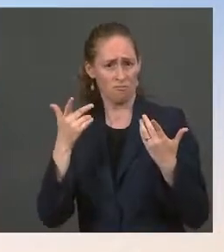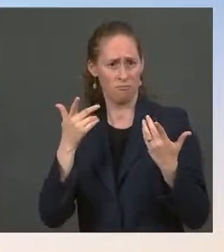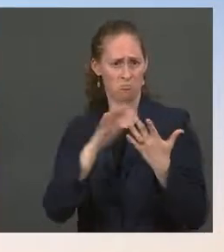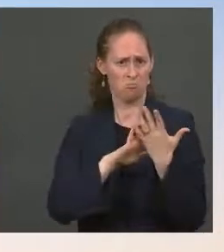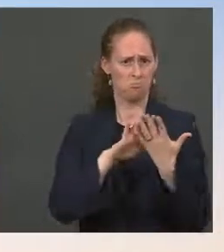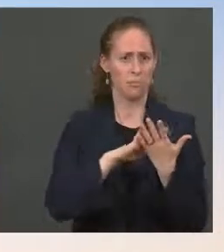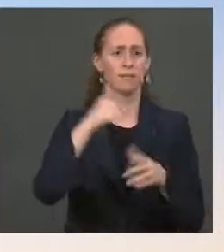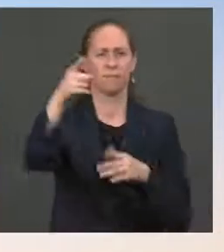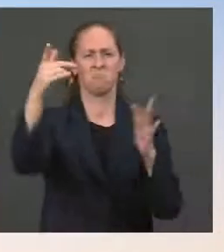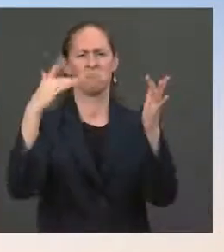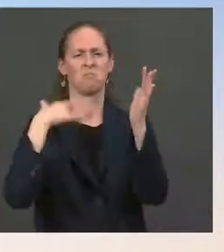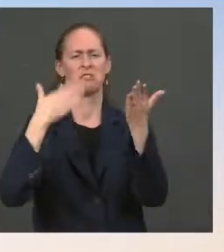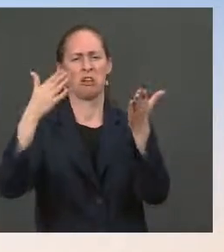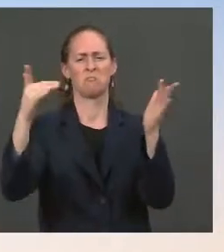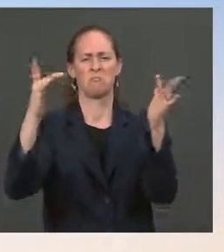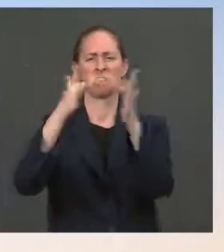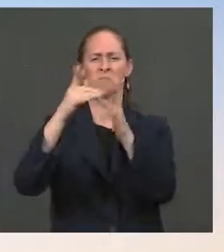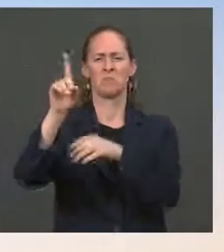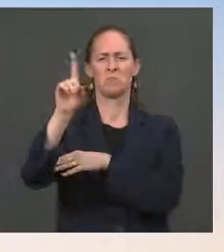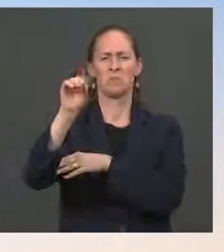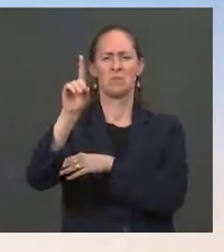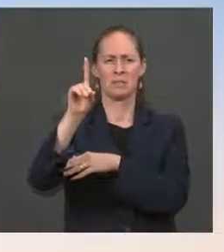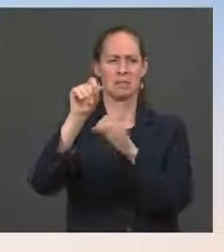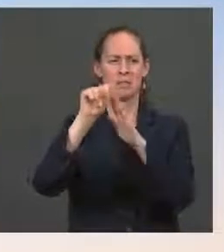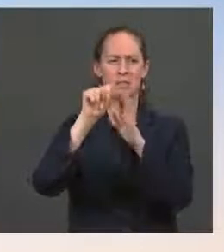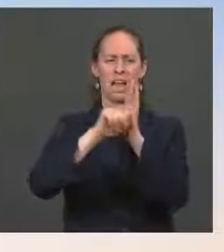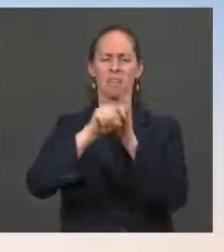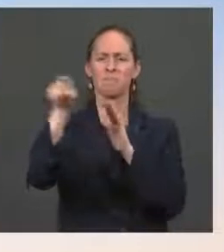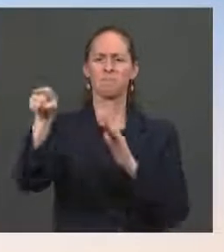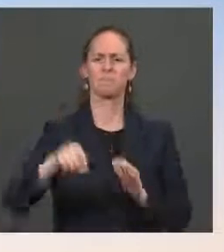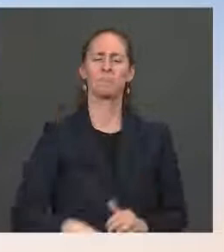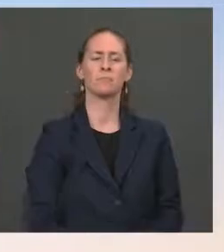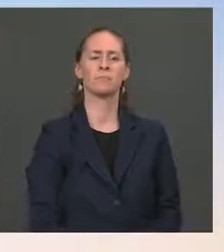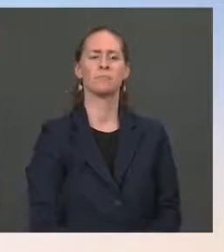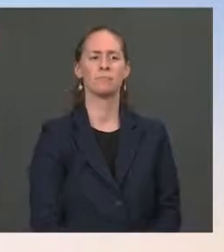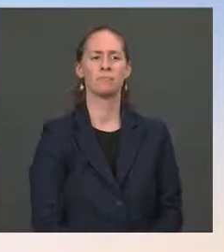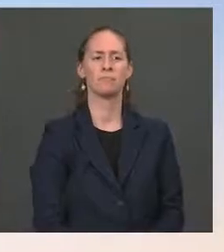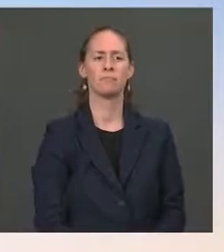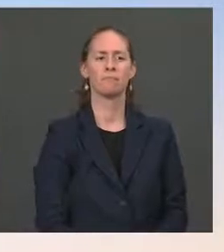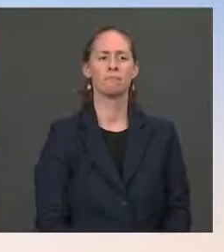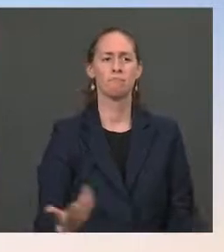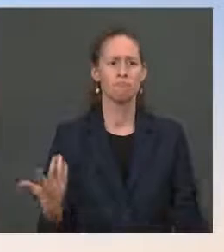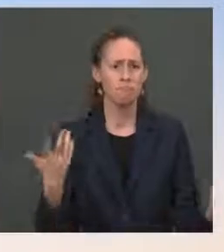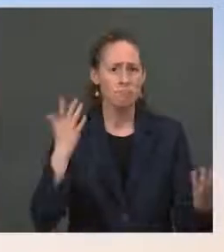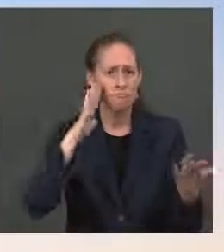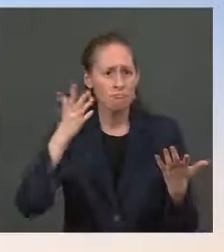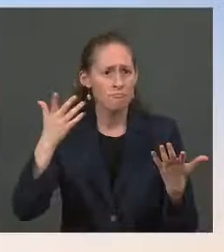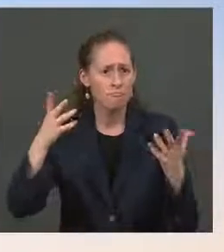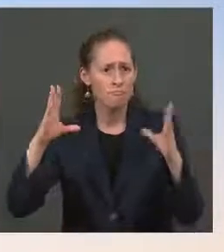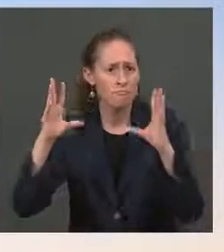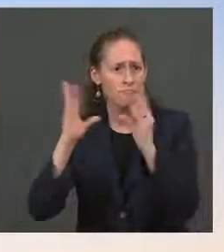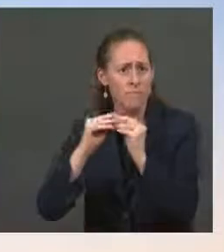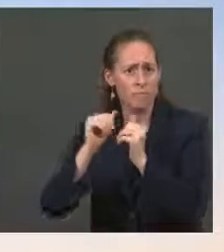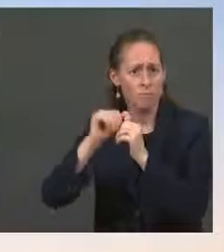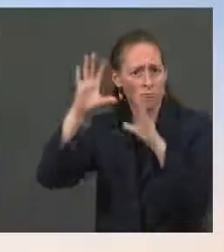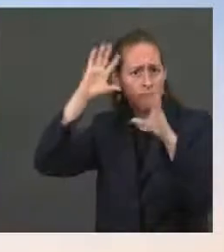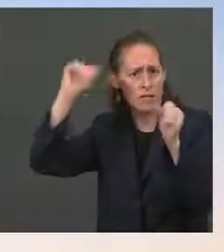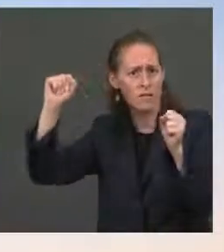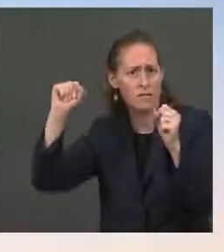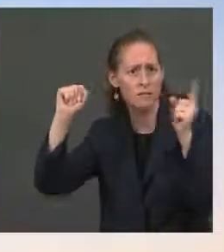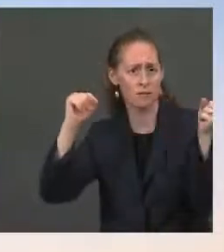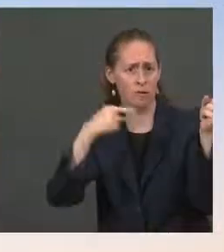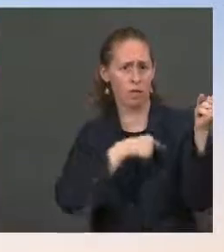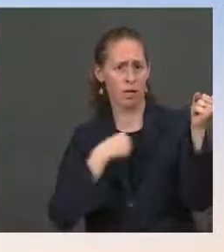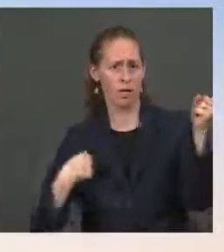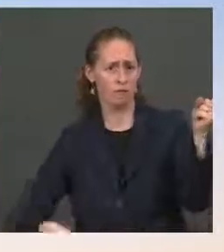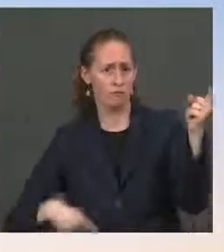can give you any more detail there is to offer. And then also, is there an update on a potential meeting between President Biden and President Xi, given this? No, I